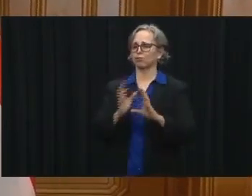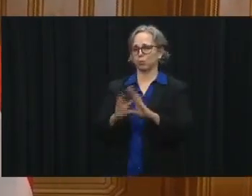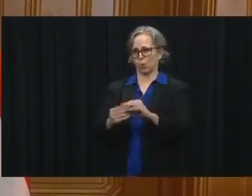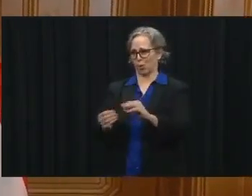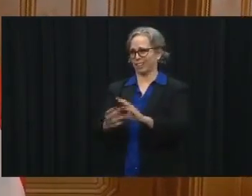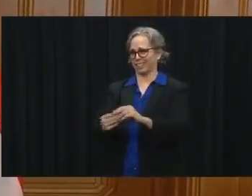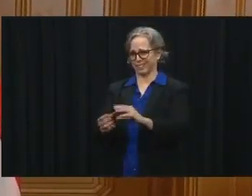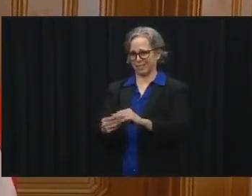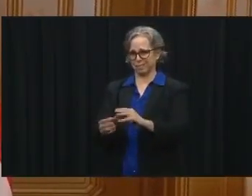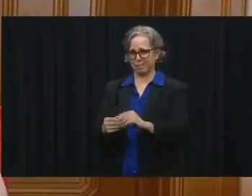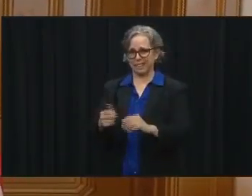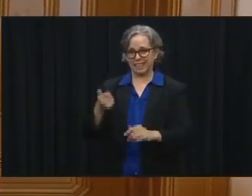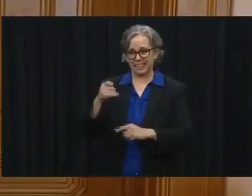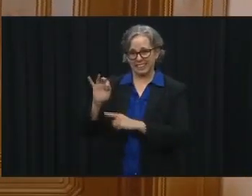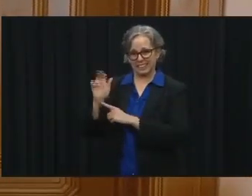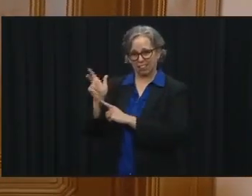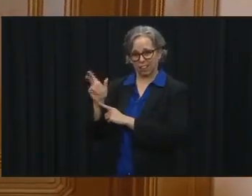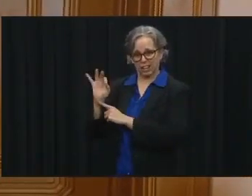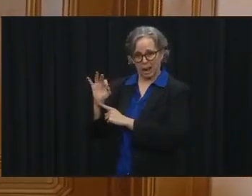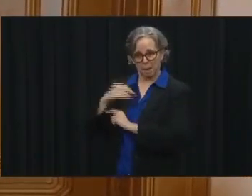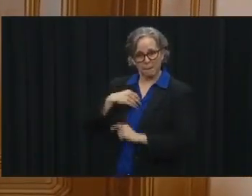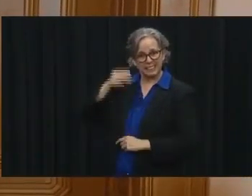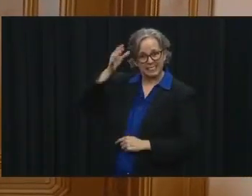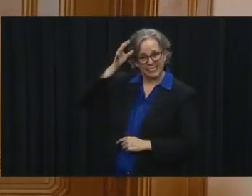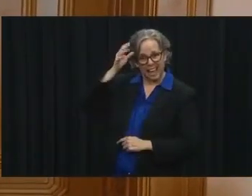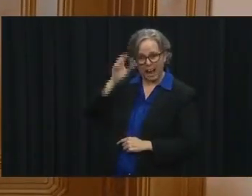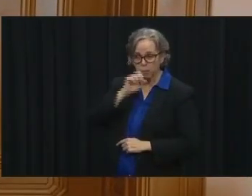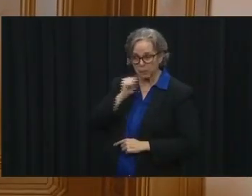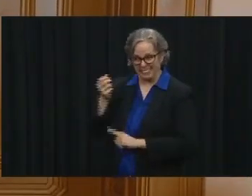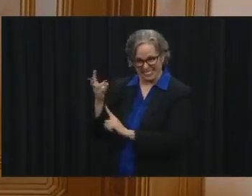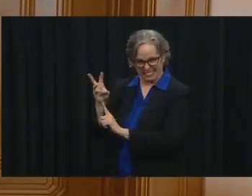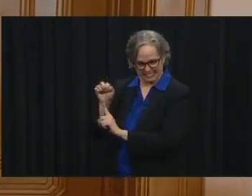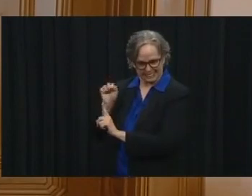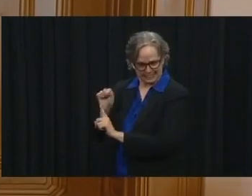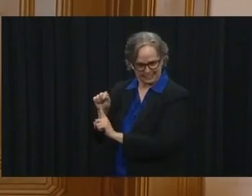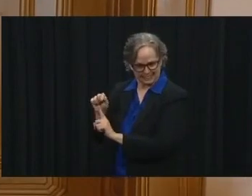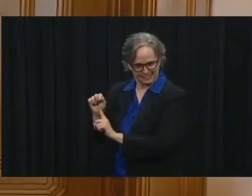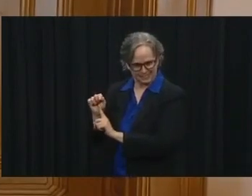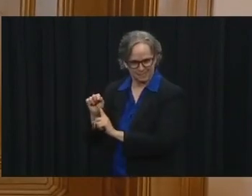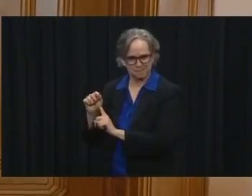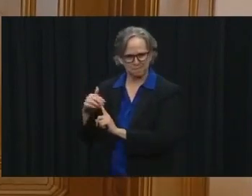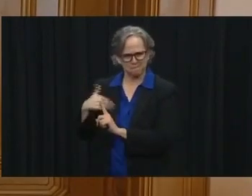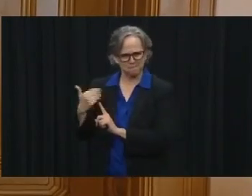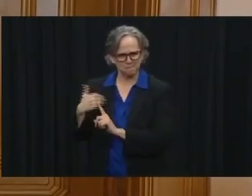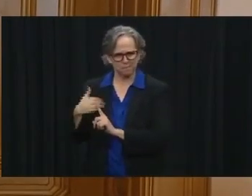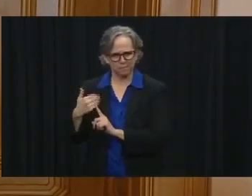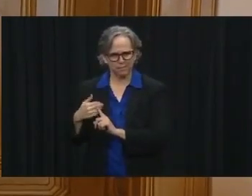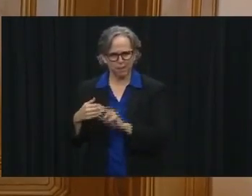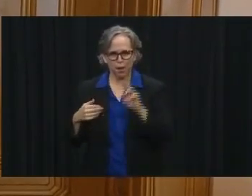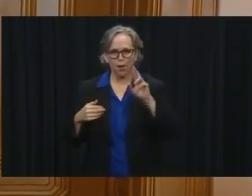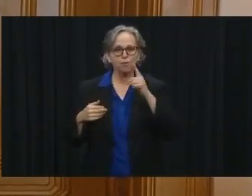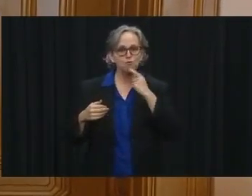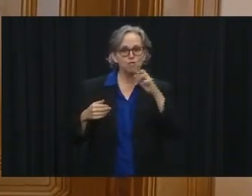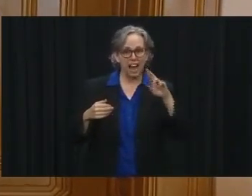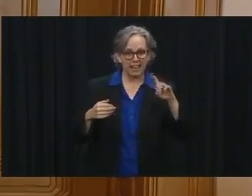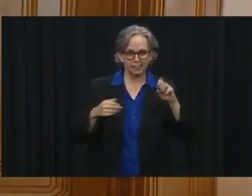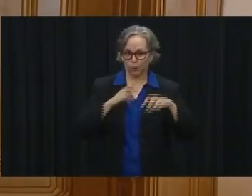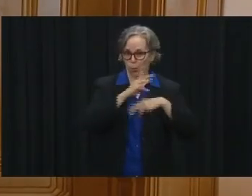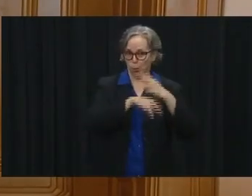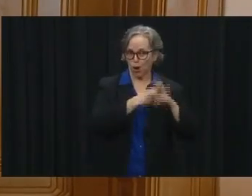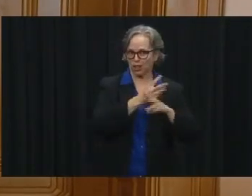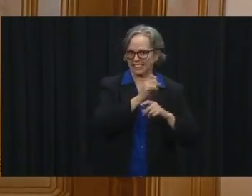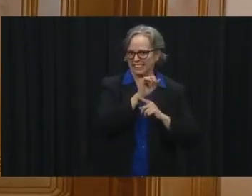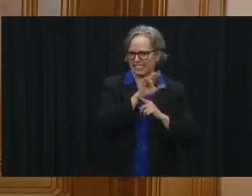1939, my dad was 16 years old. The Reds were in the World Series the first time in his lifetime playing